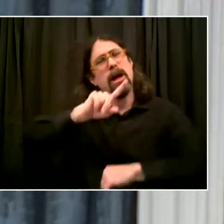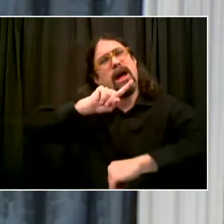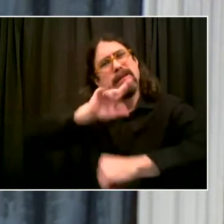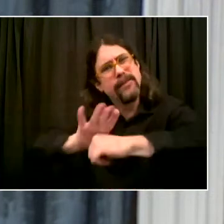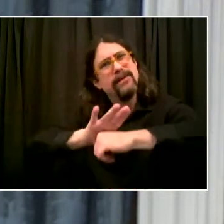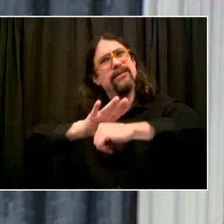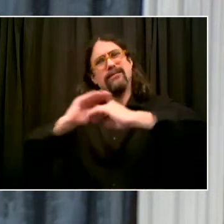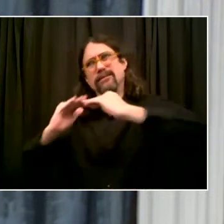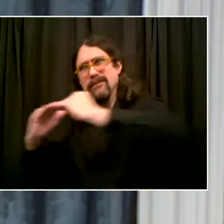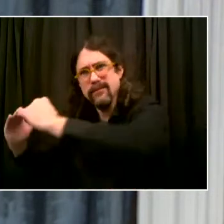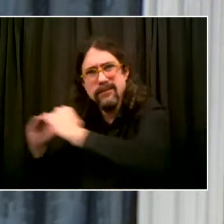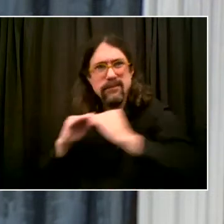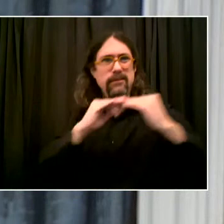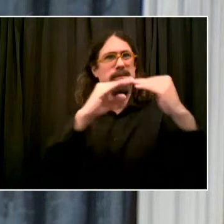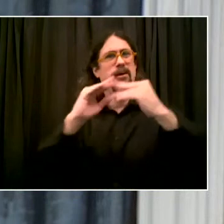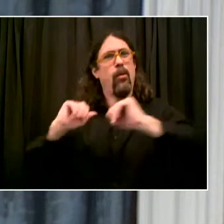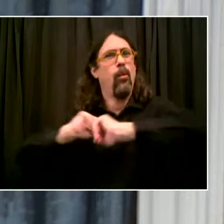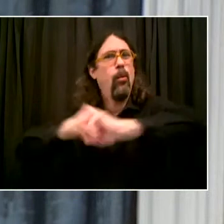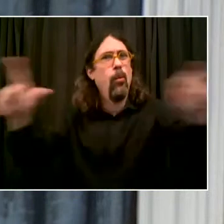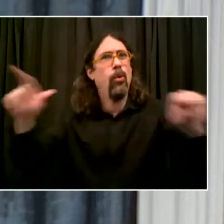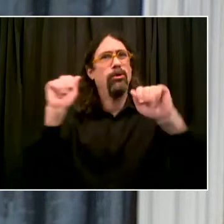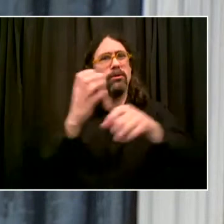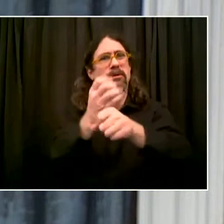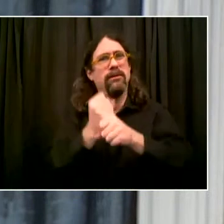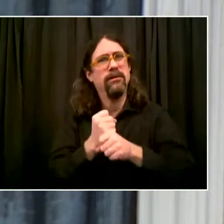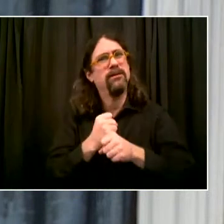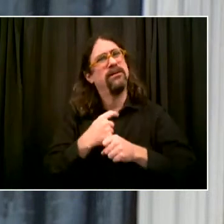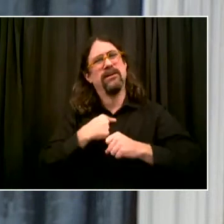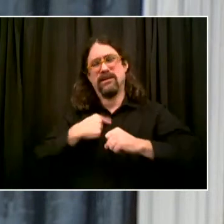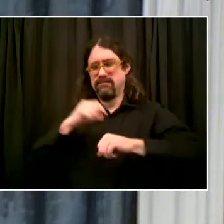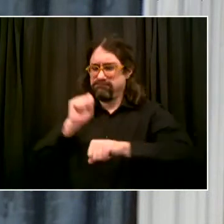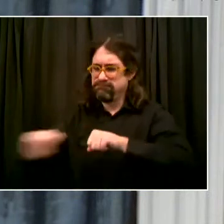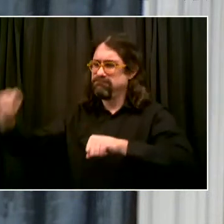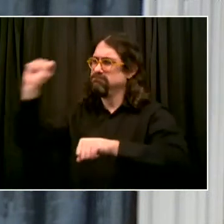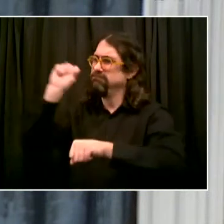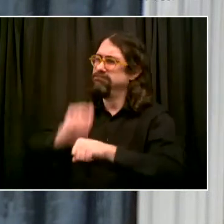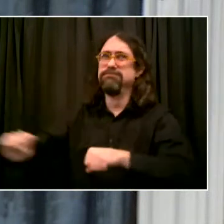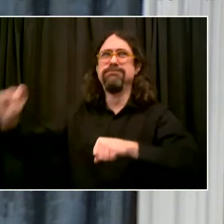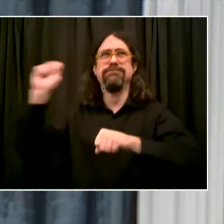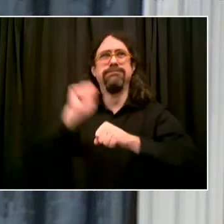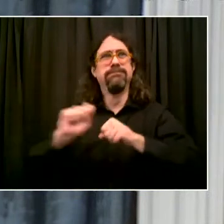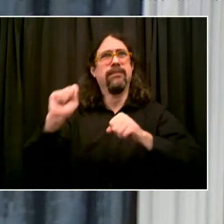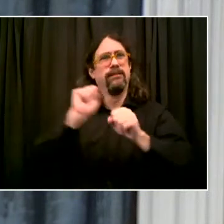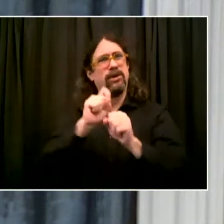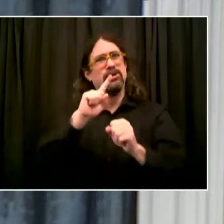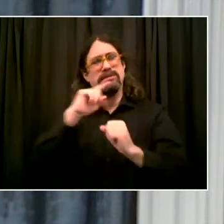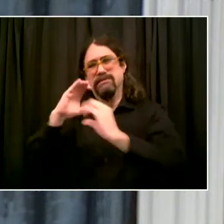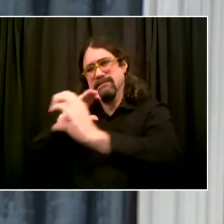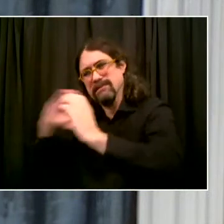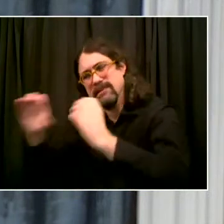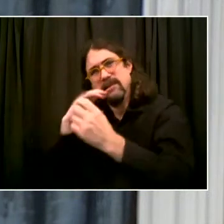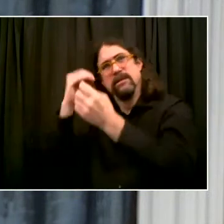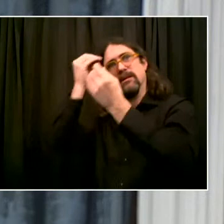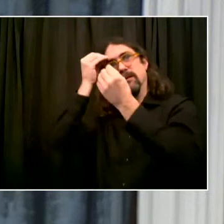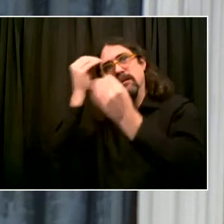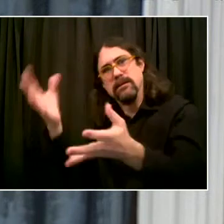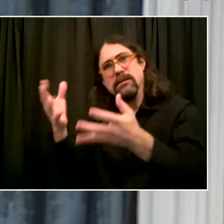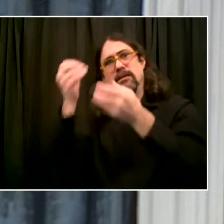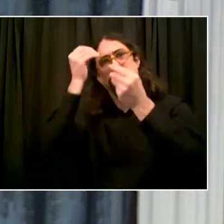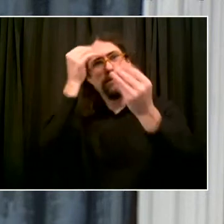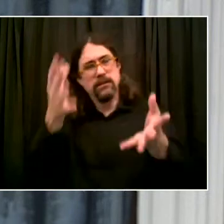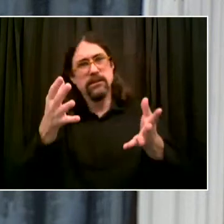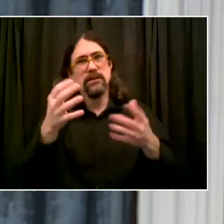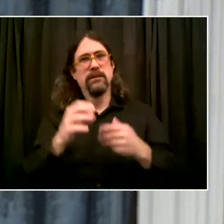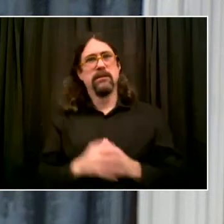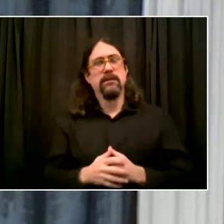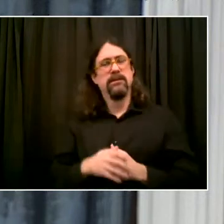providers, partners, and elected officials, distributed thousands of literature to residents in priority neighborhoods, held training events